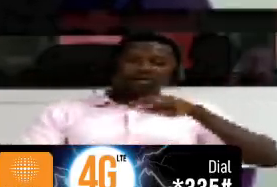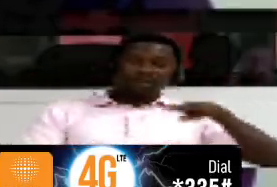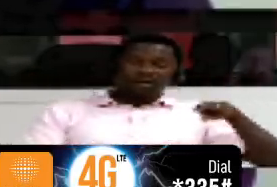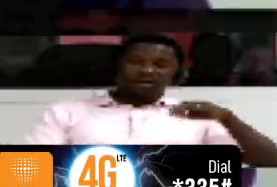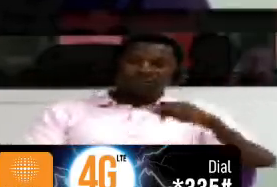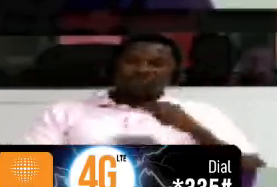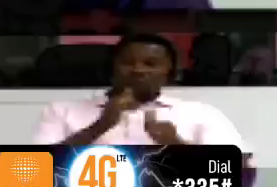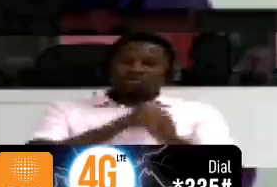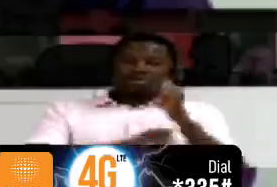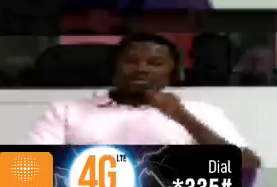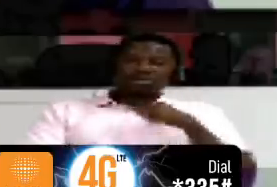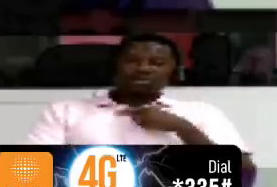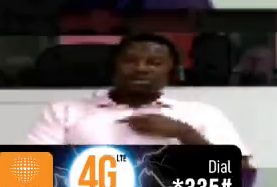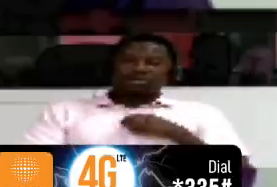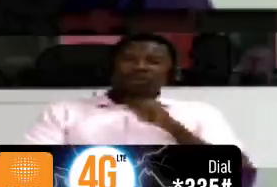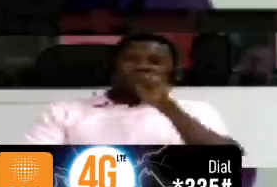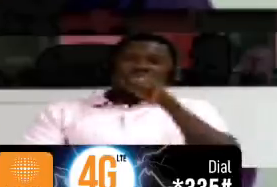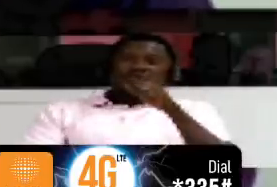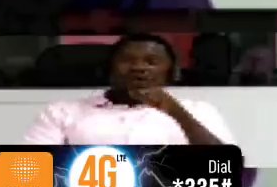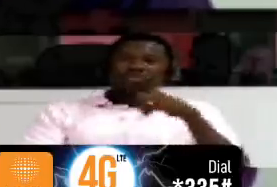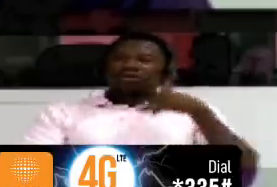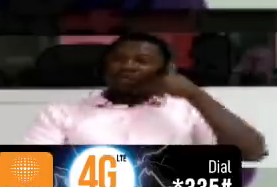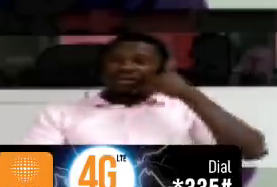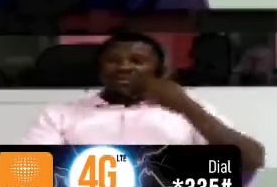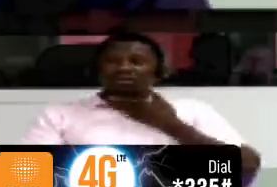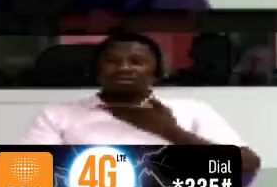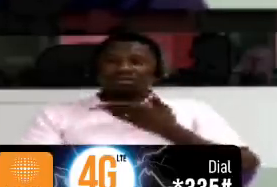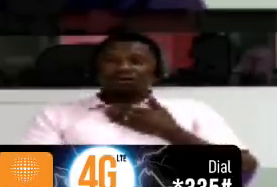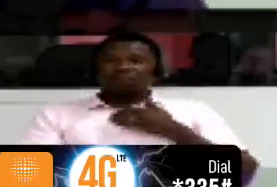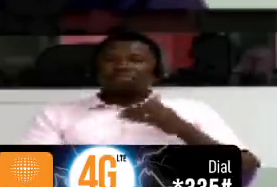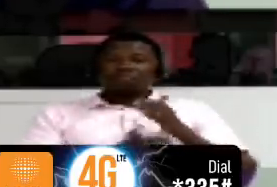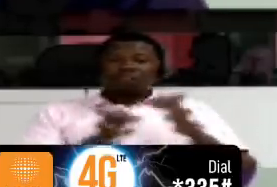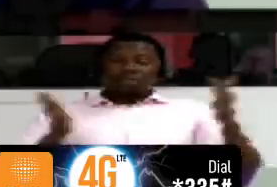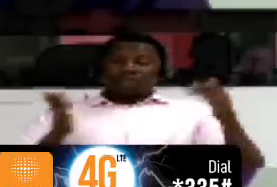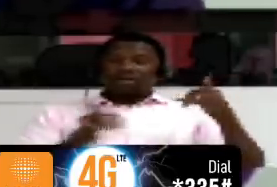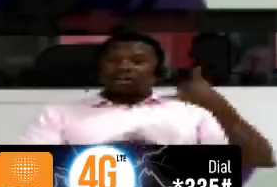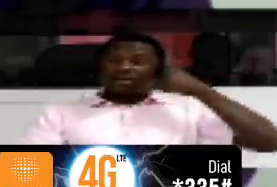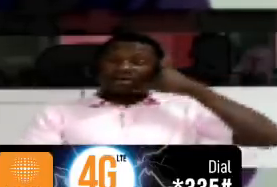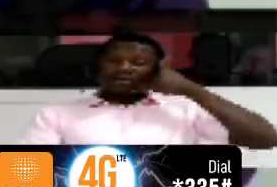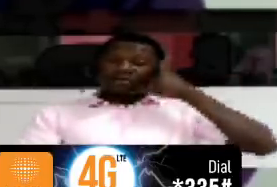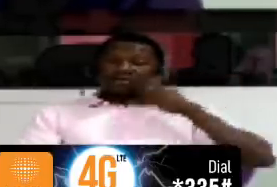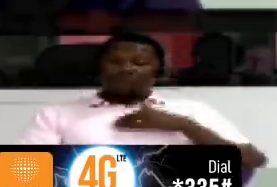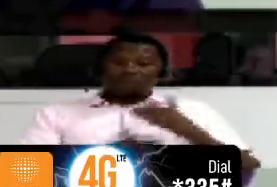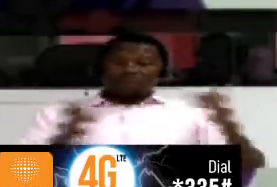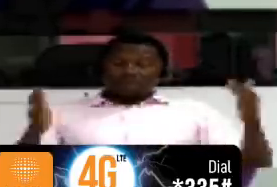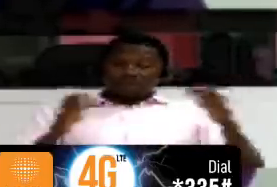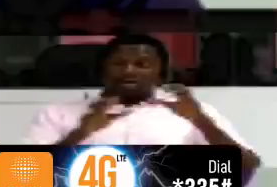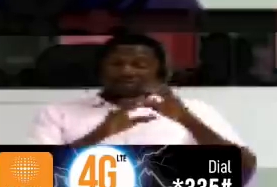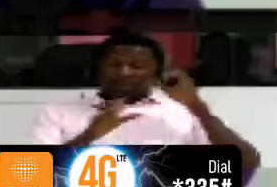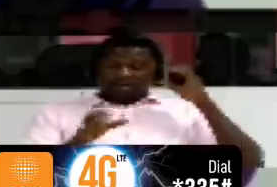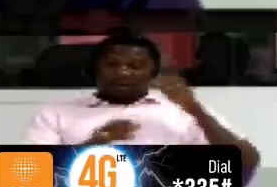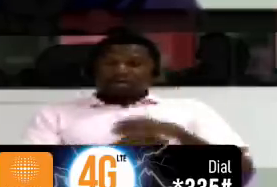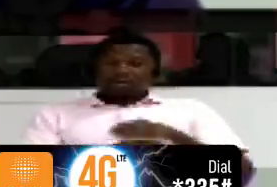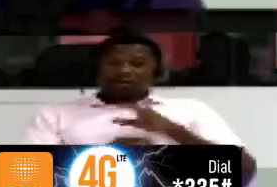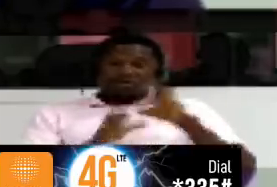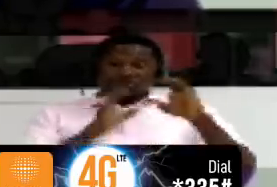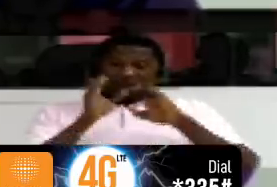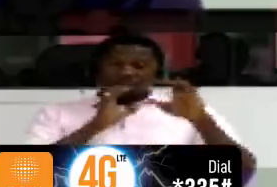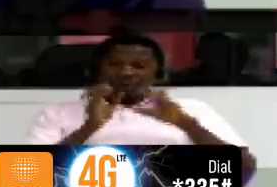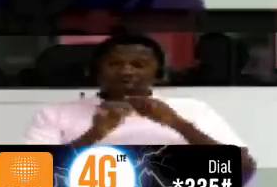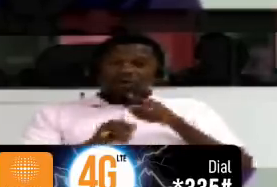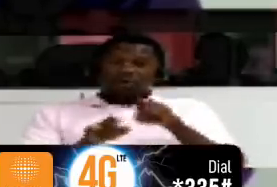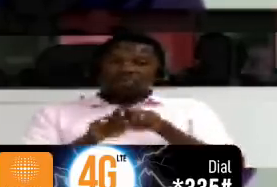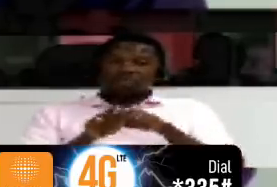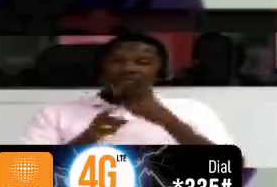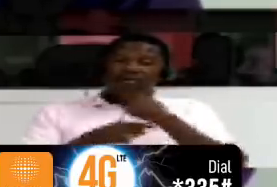friend." He said, "Your friend has got this big telephone sitting right on his desk in the big hall in the area." He was communicating with the